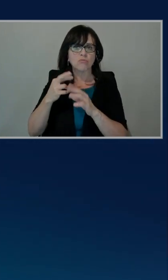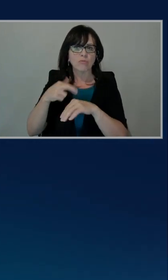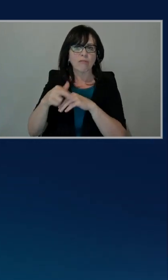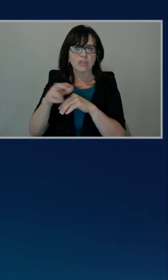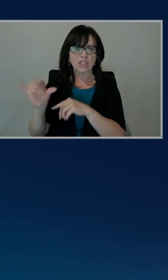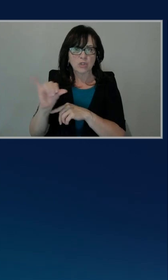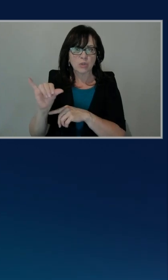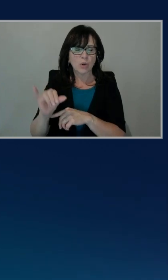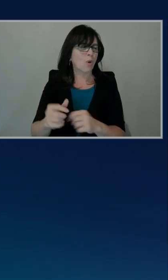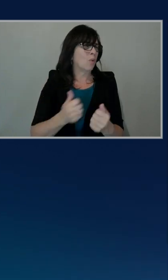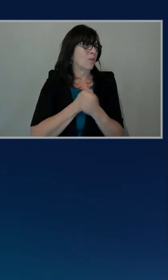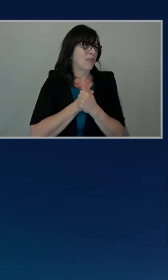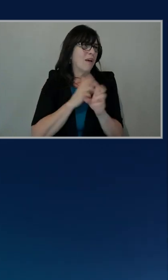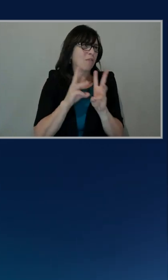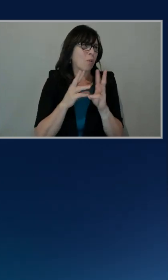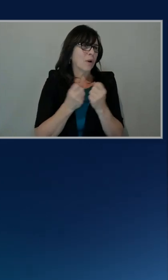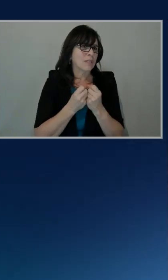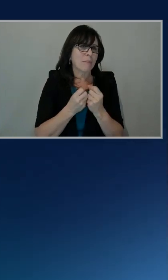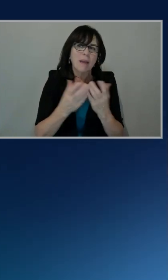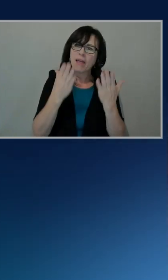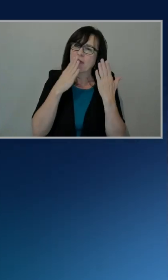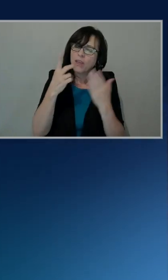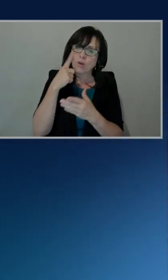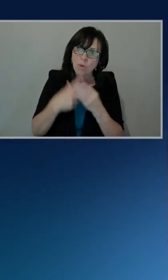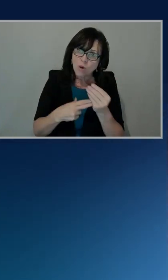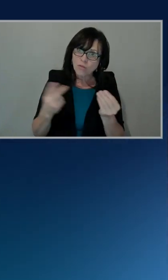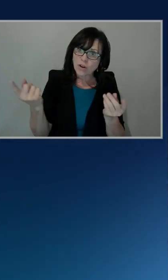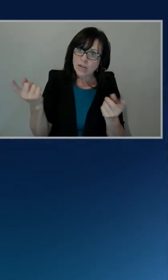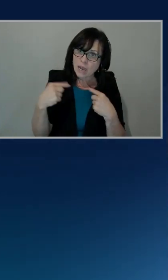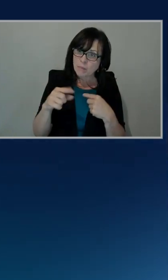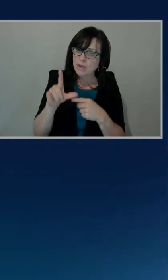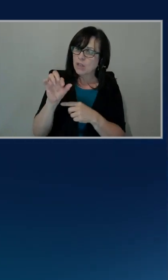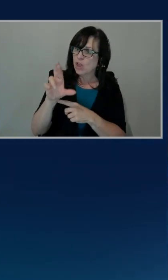you. Thank you. Thank you both for being here. Laura, Marcos, it's